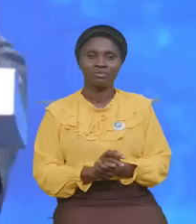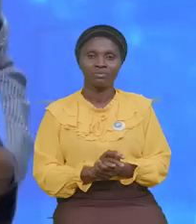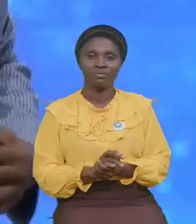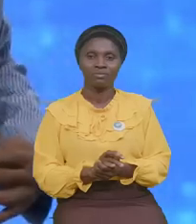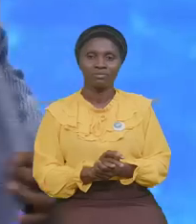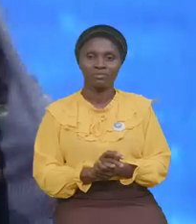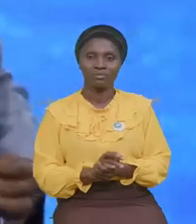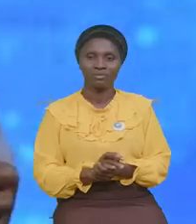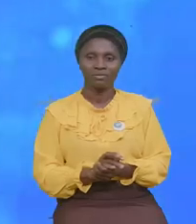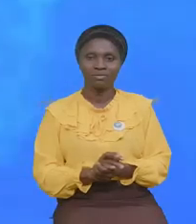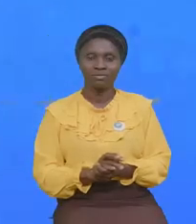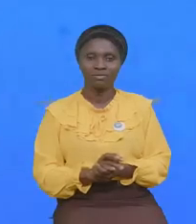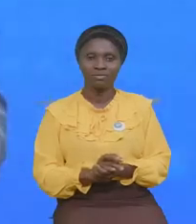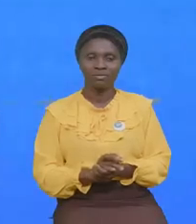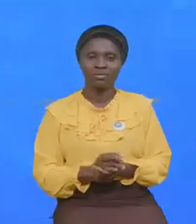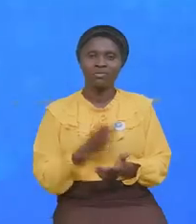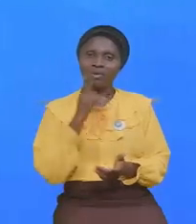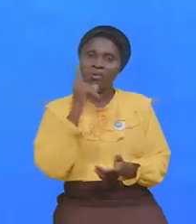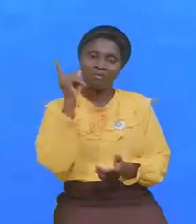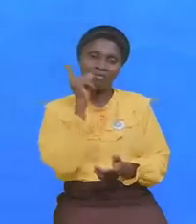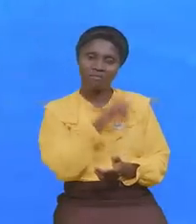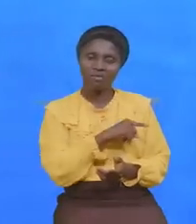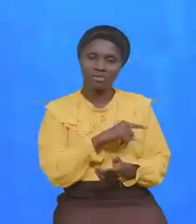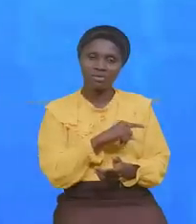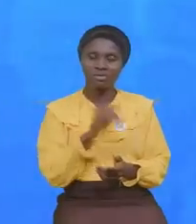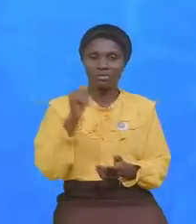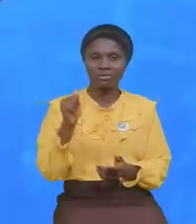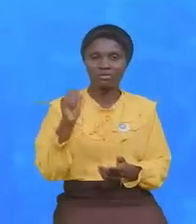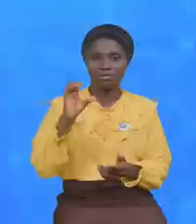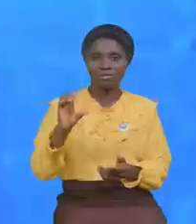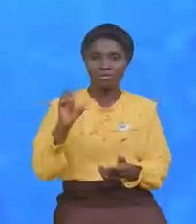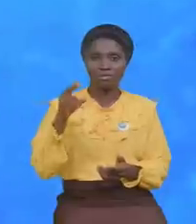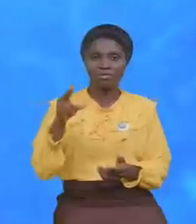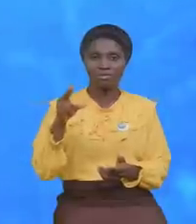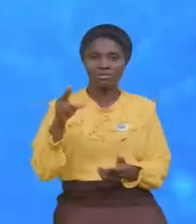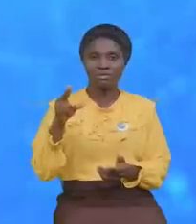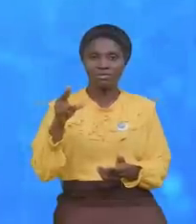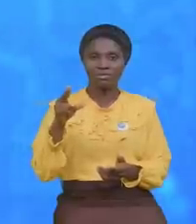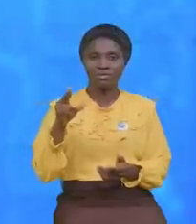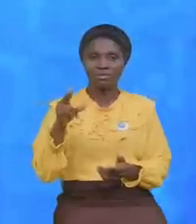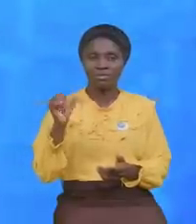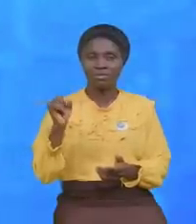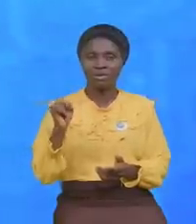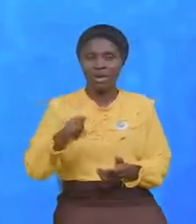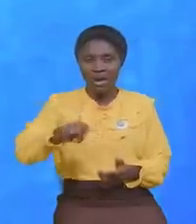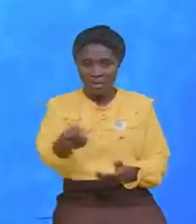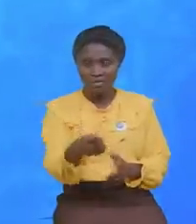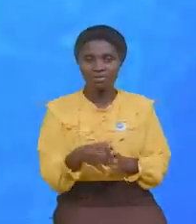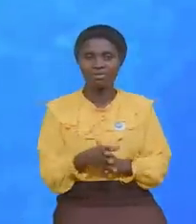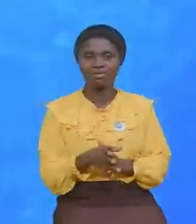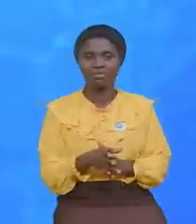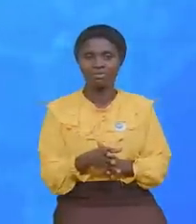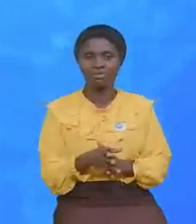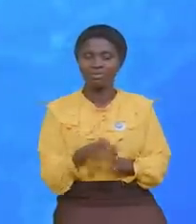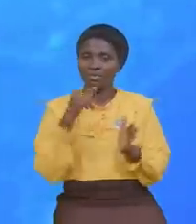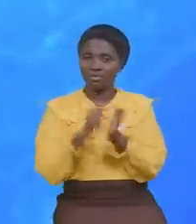False accusation. Zacchaeus said, Lord, I will tell you, you know it already, I've been a deceiver.